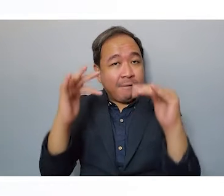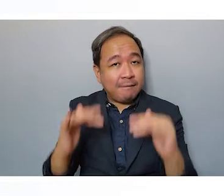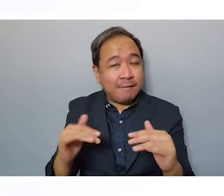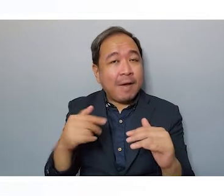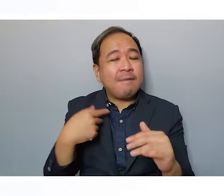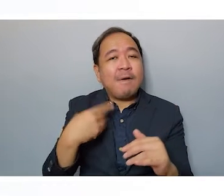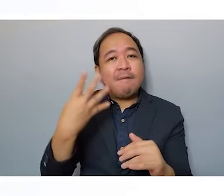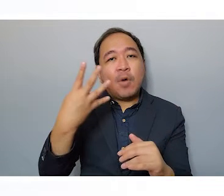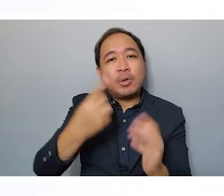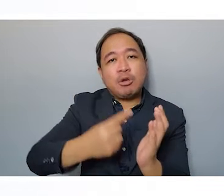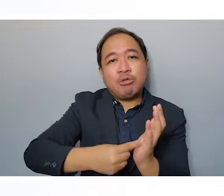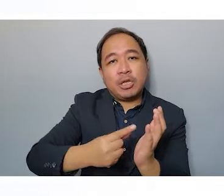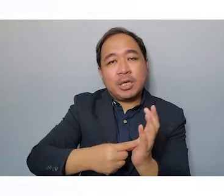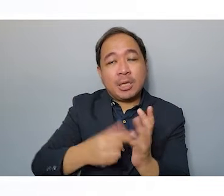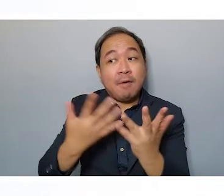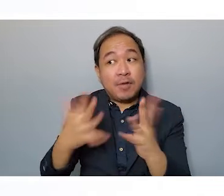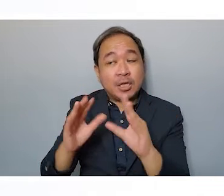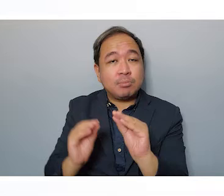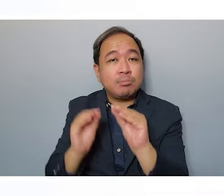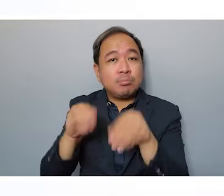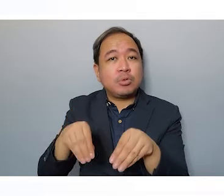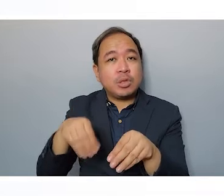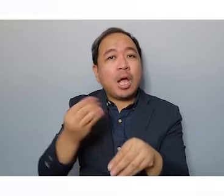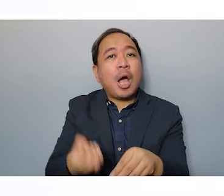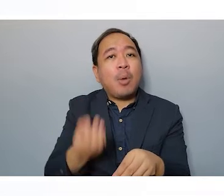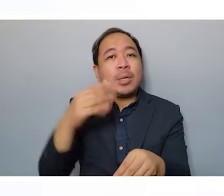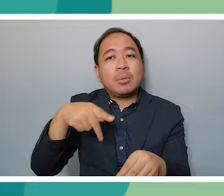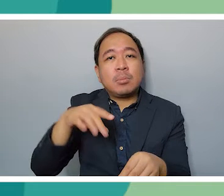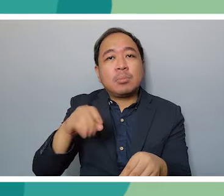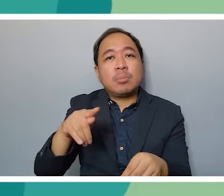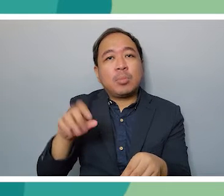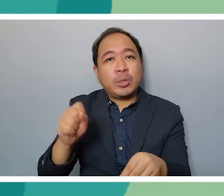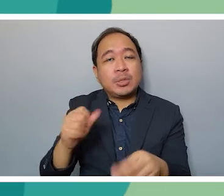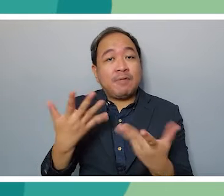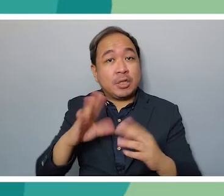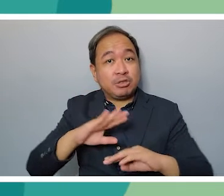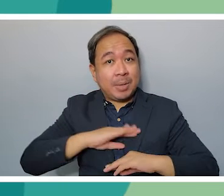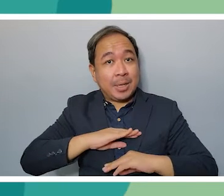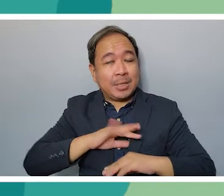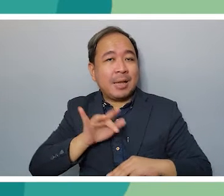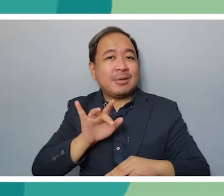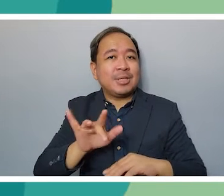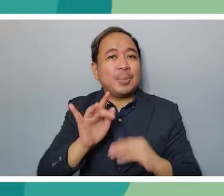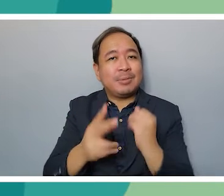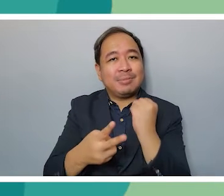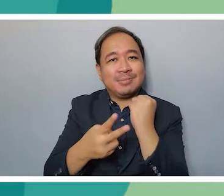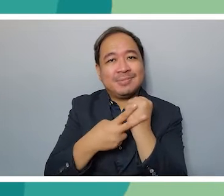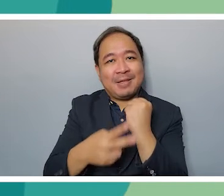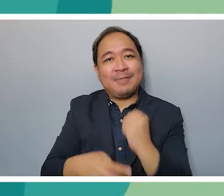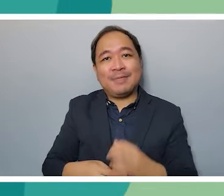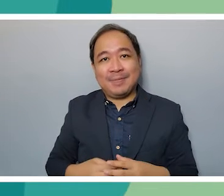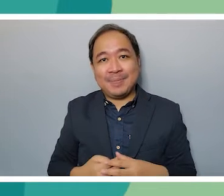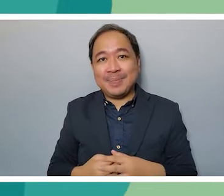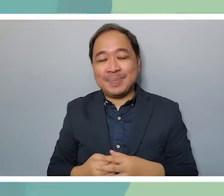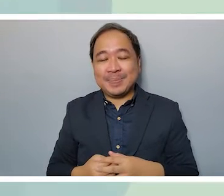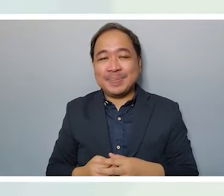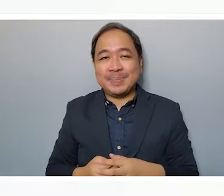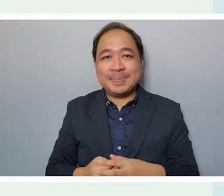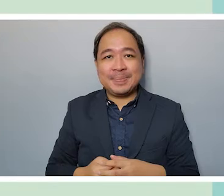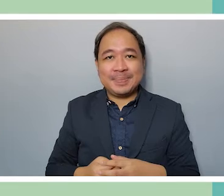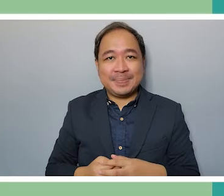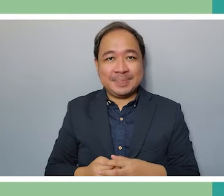4 grading methods after putting in the point value of the question. When you're satisfied, click on your desired save